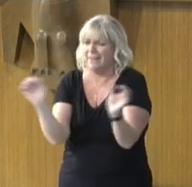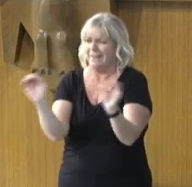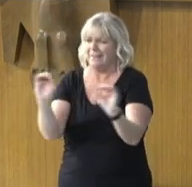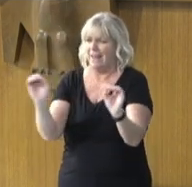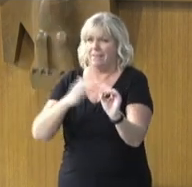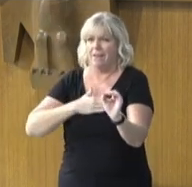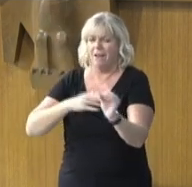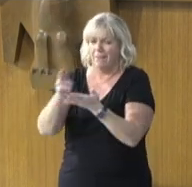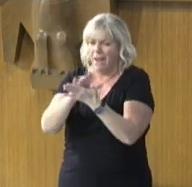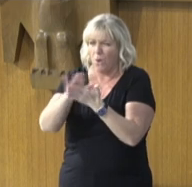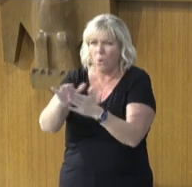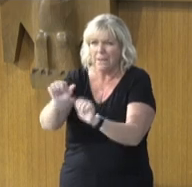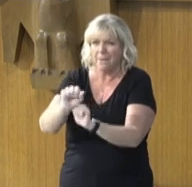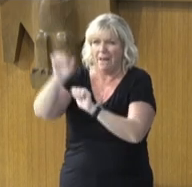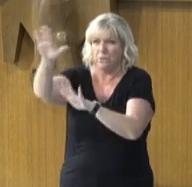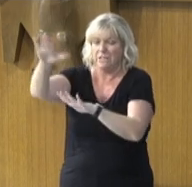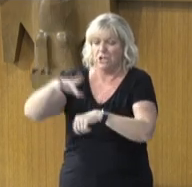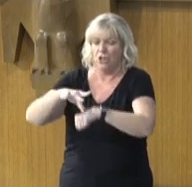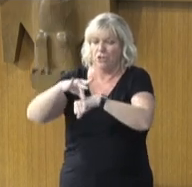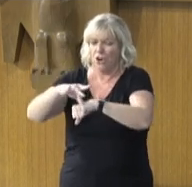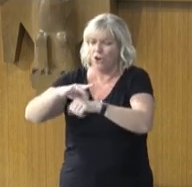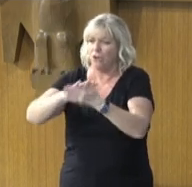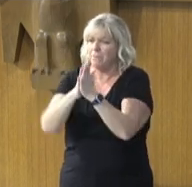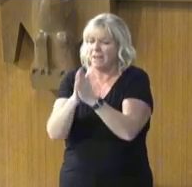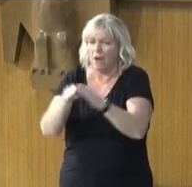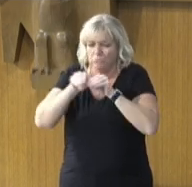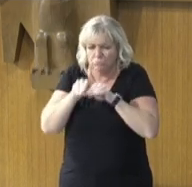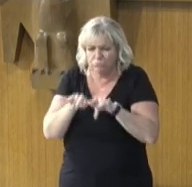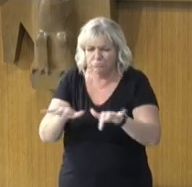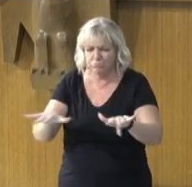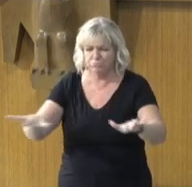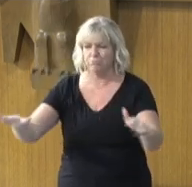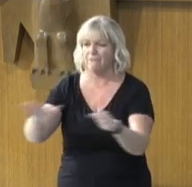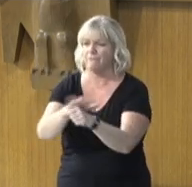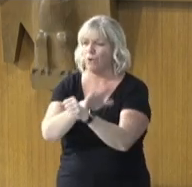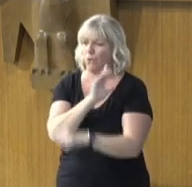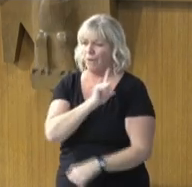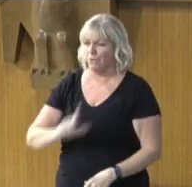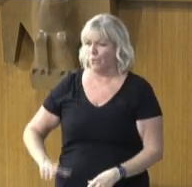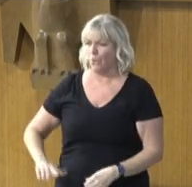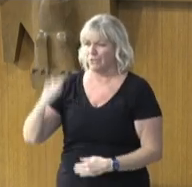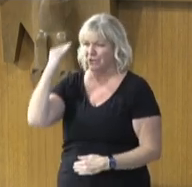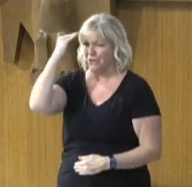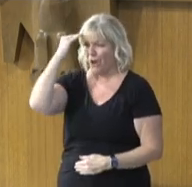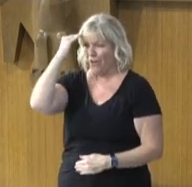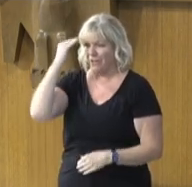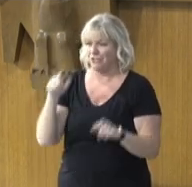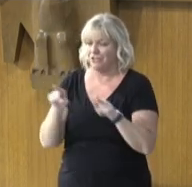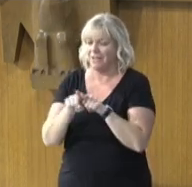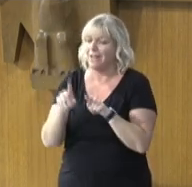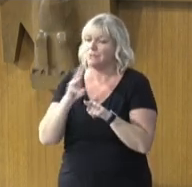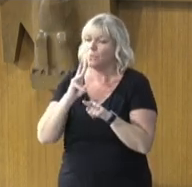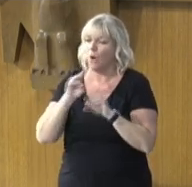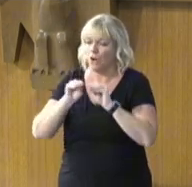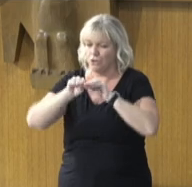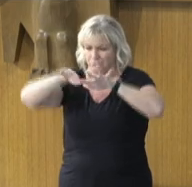for the earth will be full of the knowledge of the Lord as the waters cover the sea.